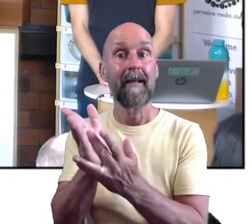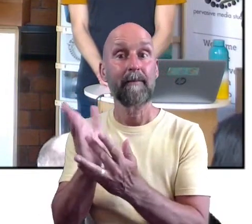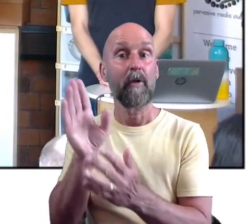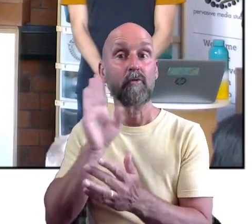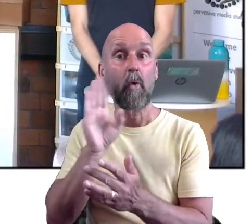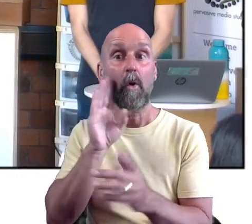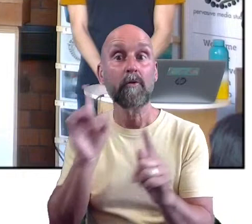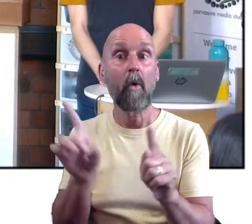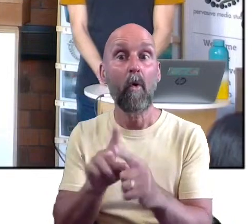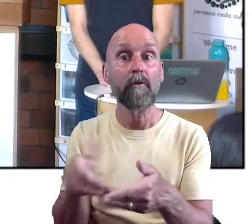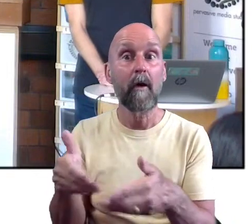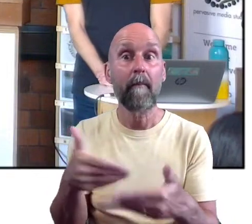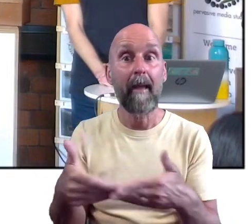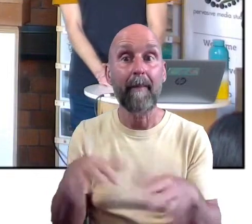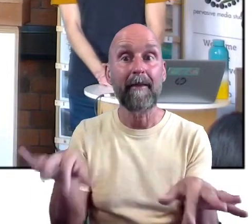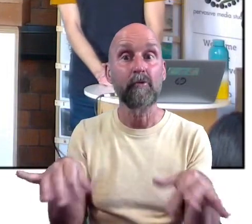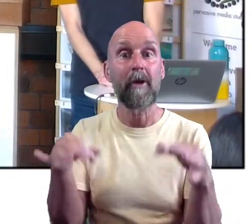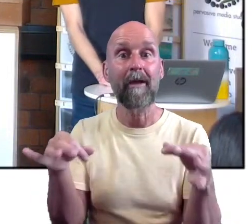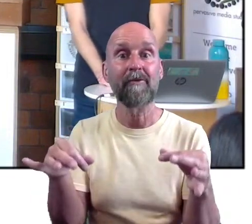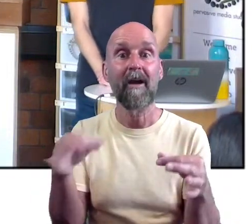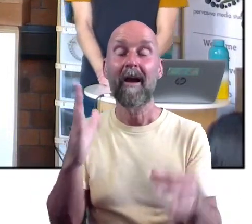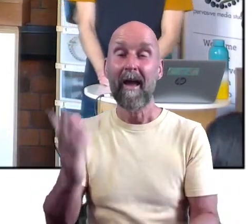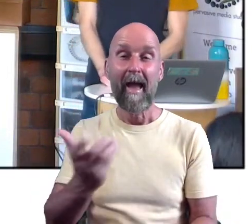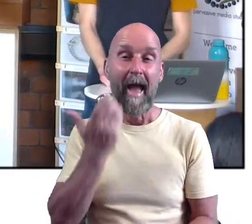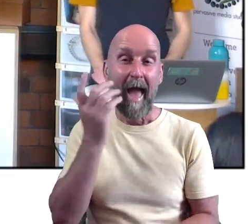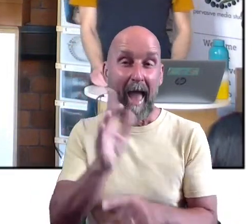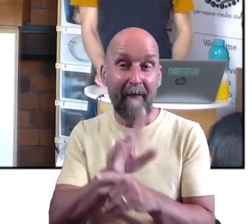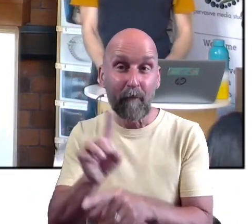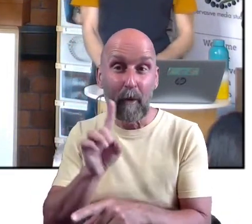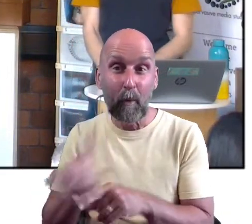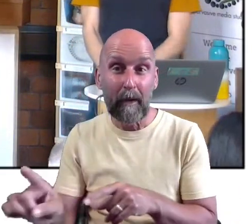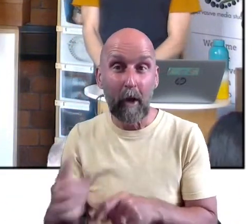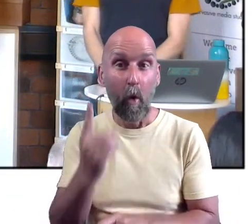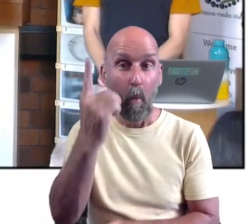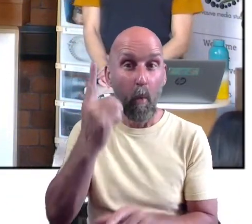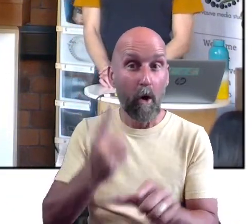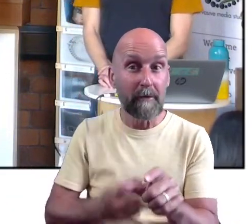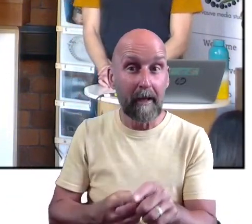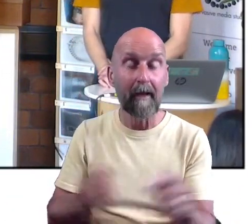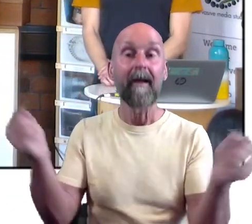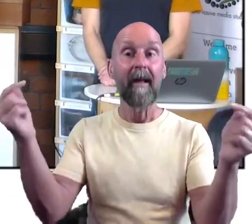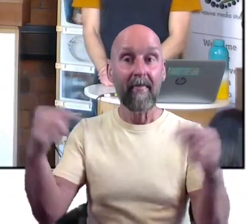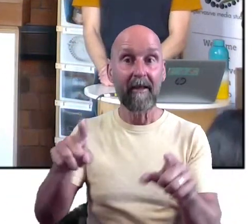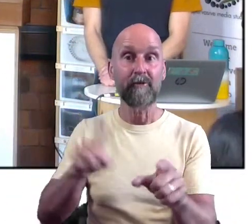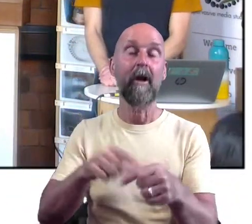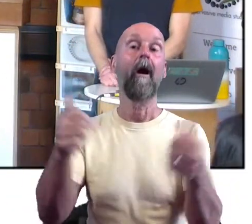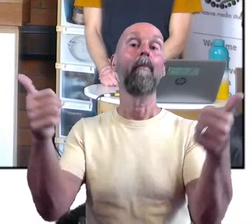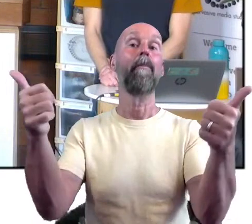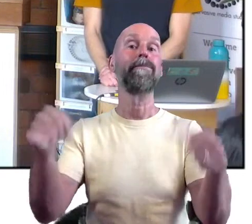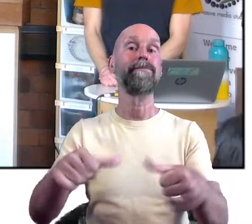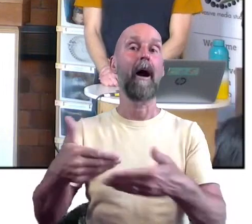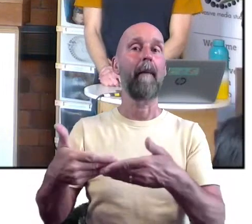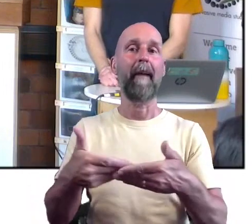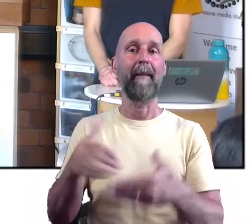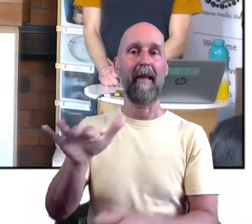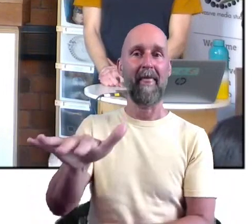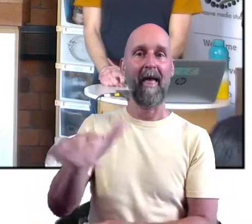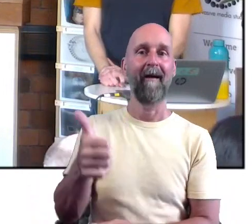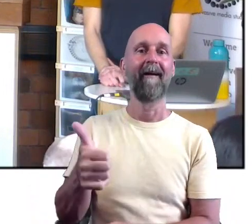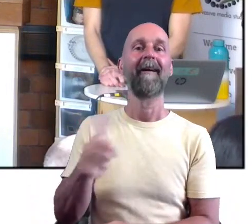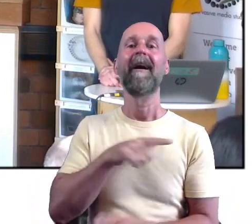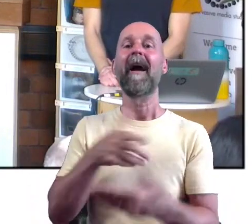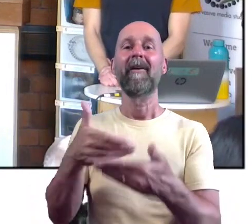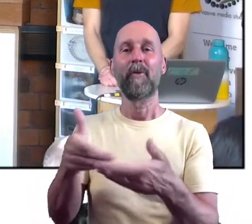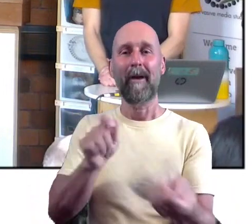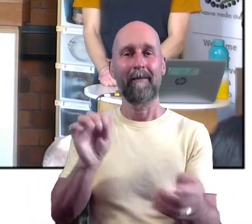this morning. I have said baby change every week for the last years, and there was actually a baby here this morning. So it was great. There is baby change